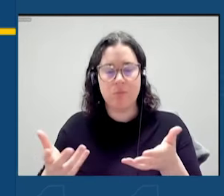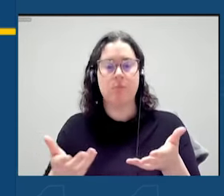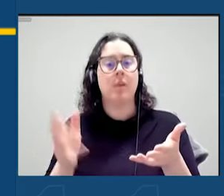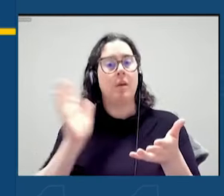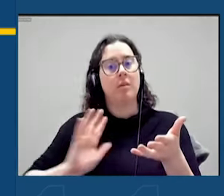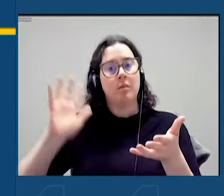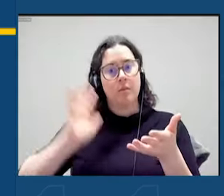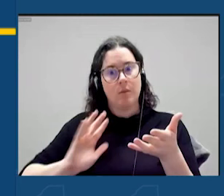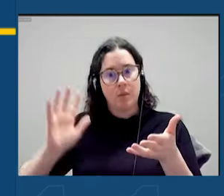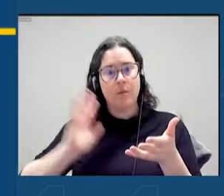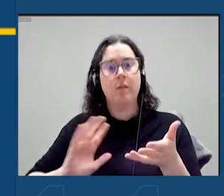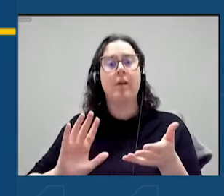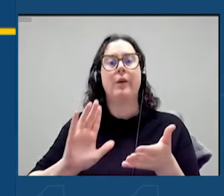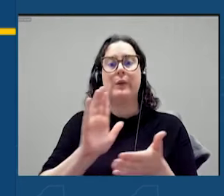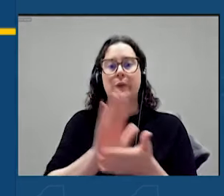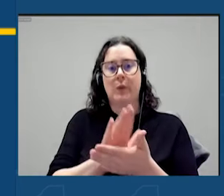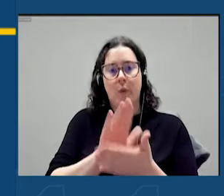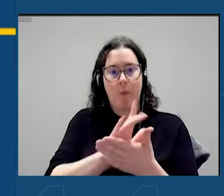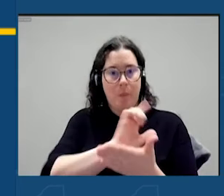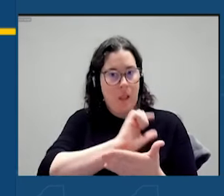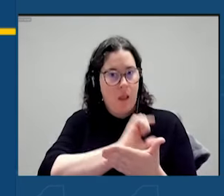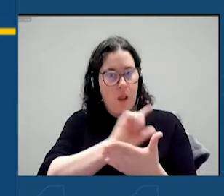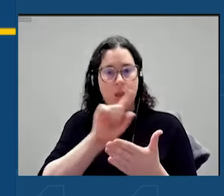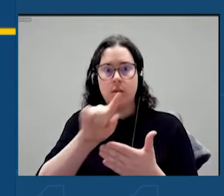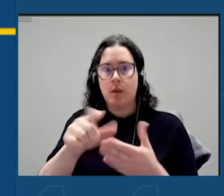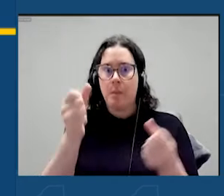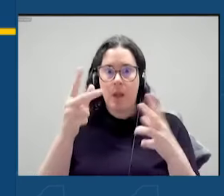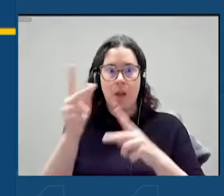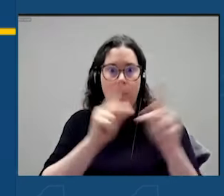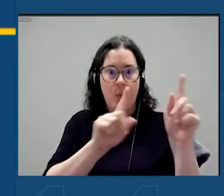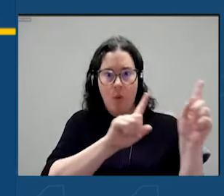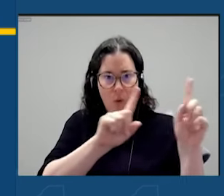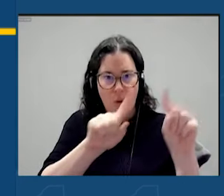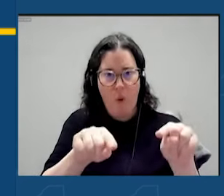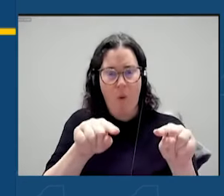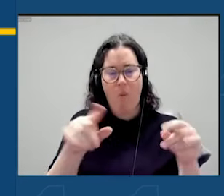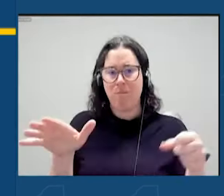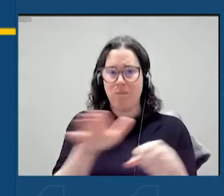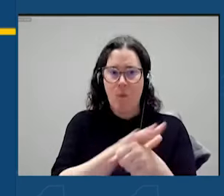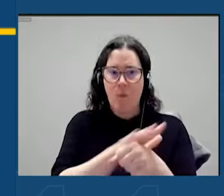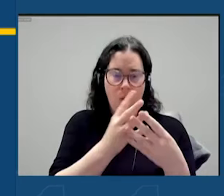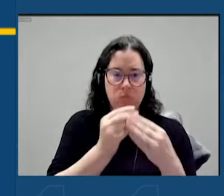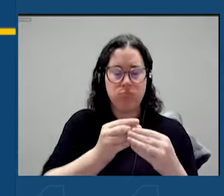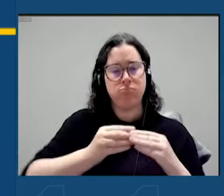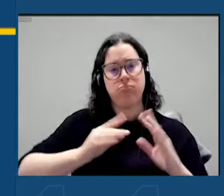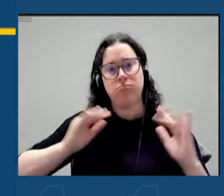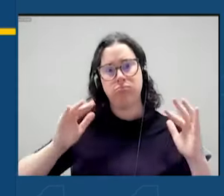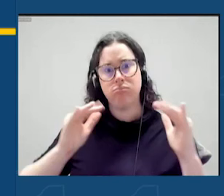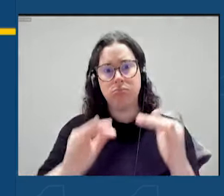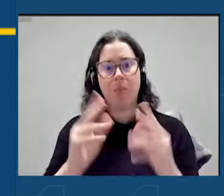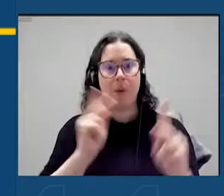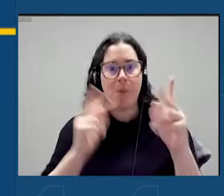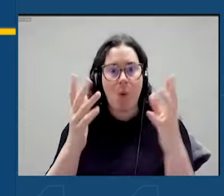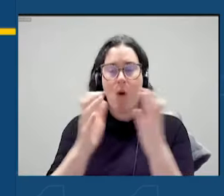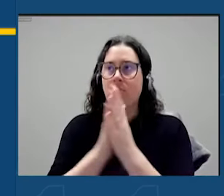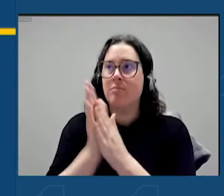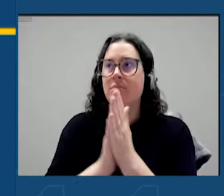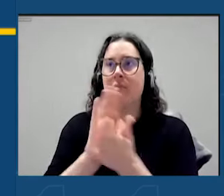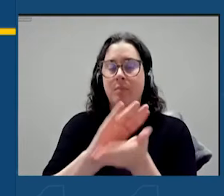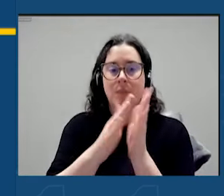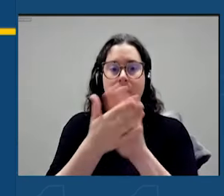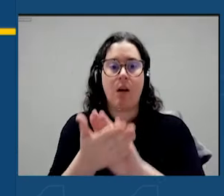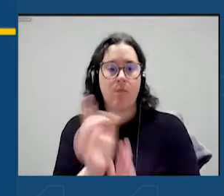classes were packed. Everybody wanted to join the academy and have that shot of possibly being hired to join local law enforcement or state law